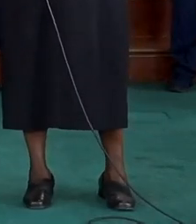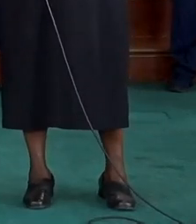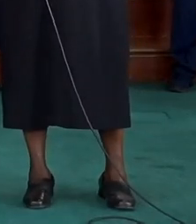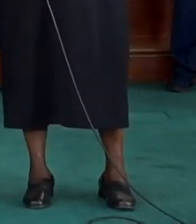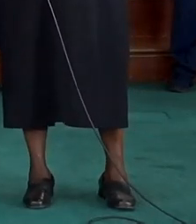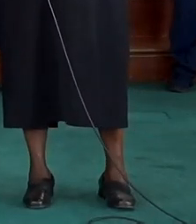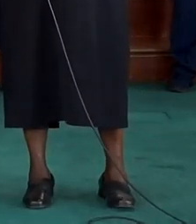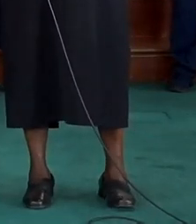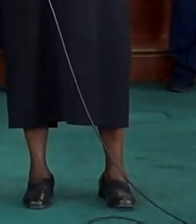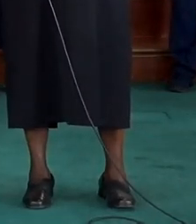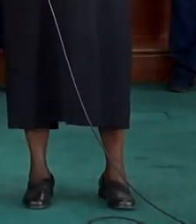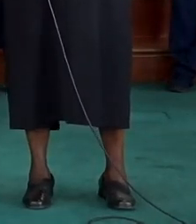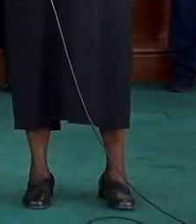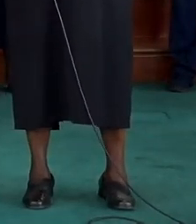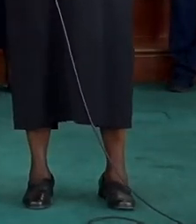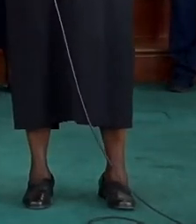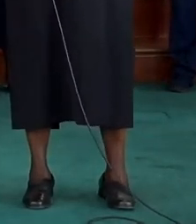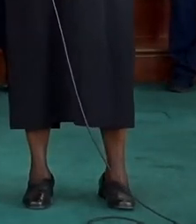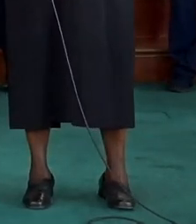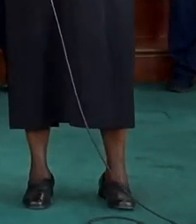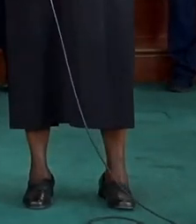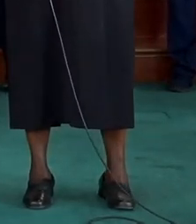them. Bring them.